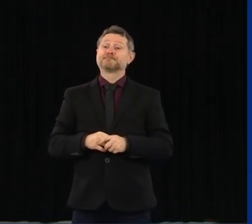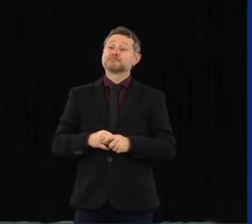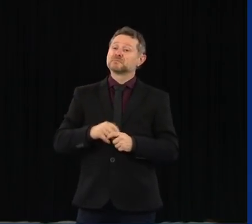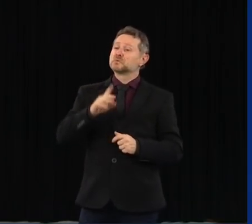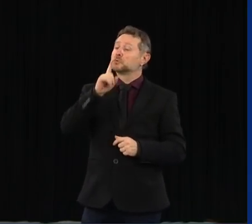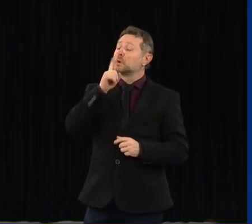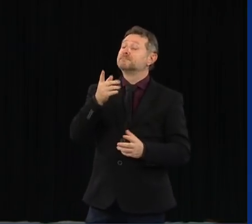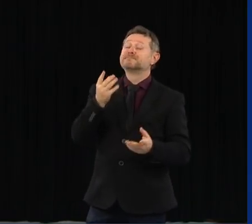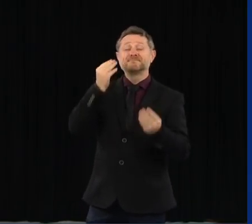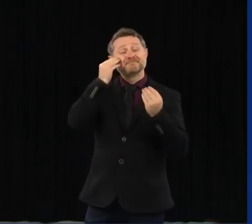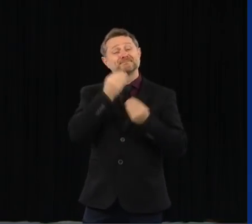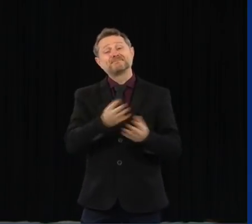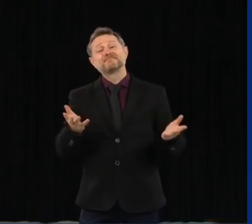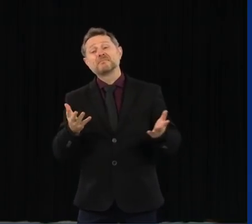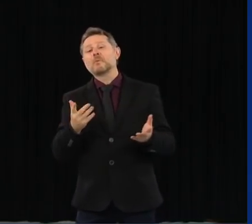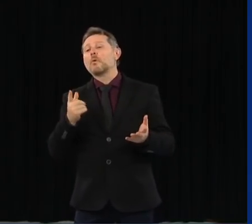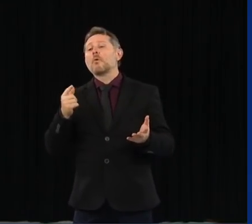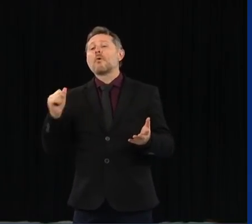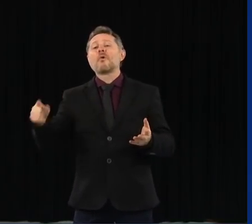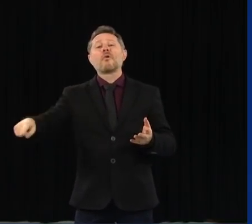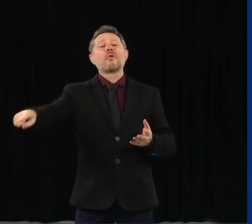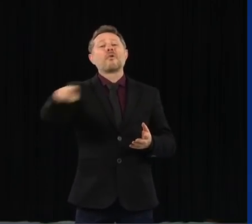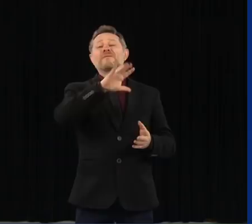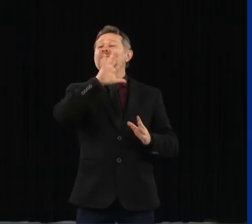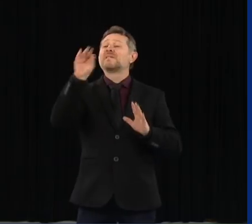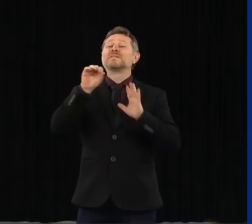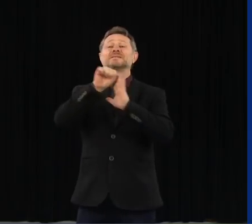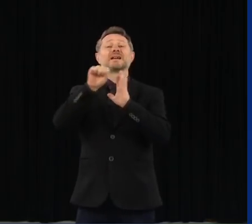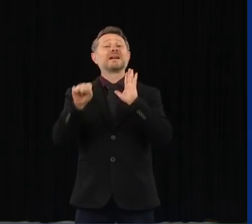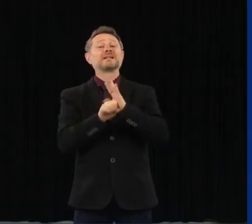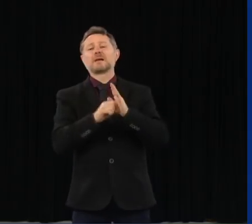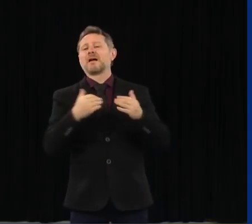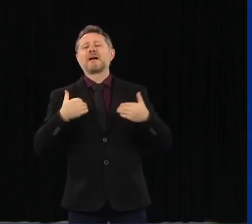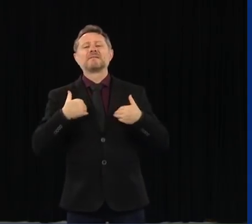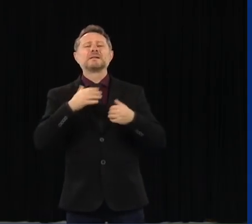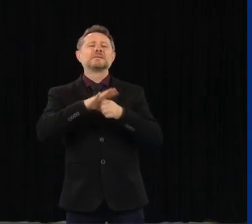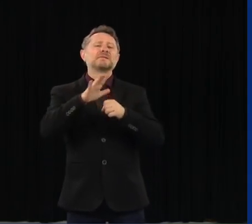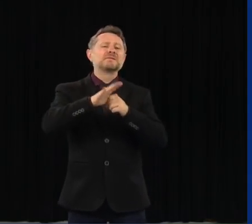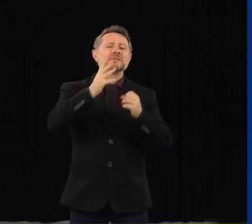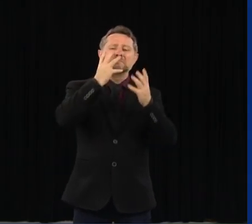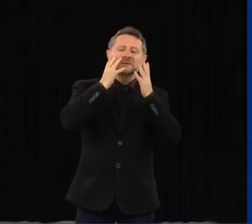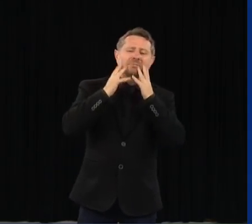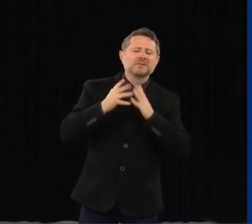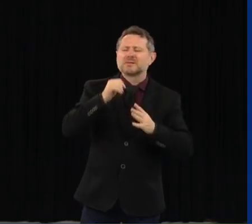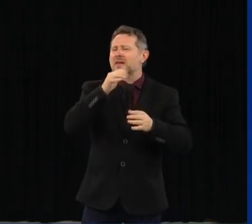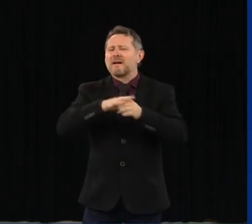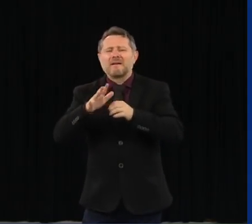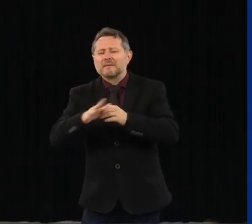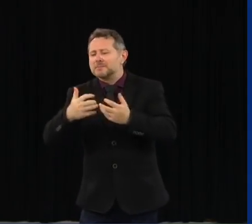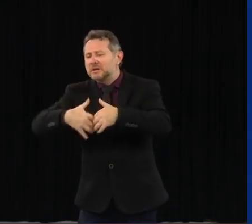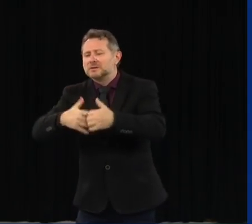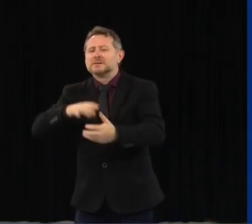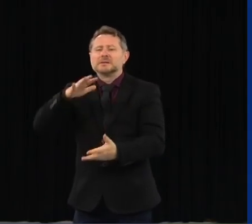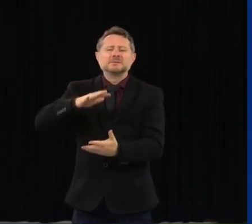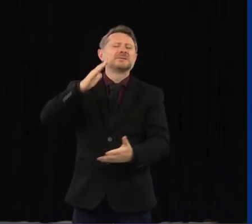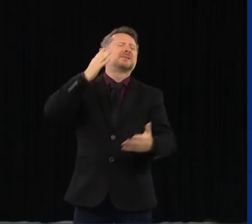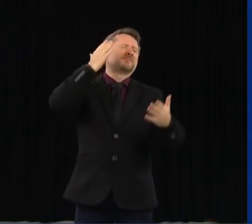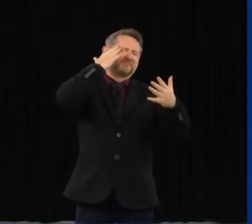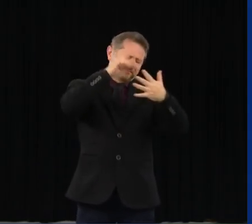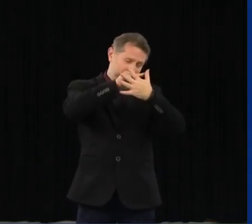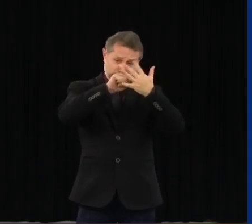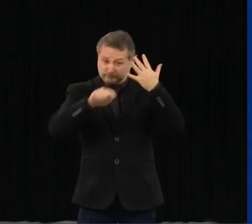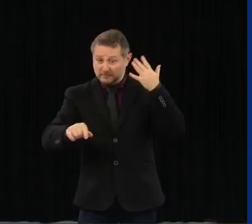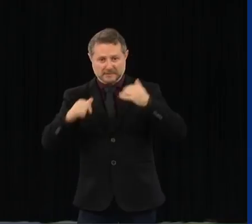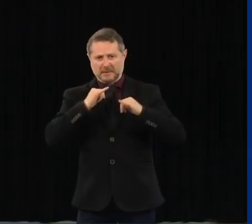can get the supplies they need. No state can get the PPE they need. No state can get the ventilators they need.